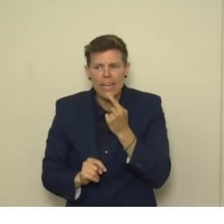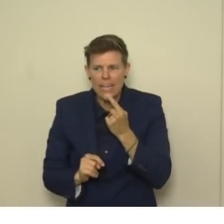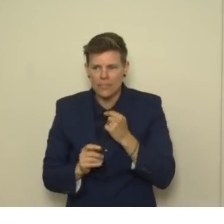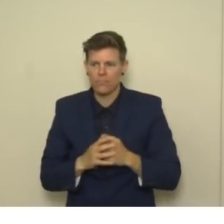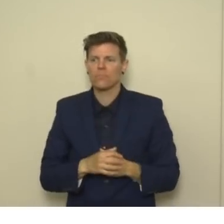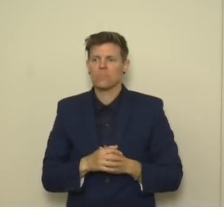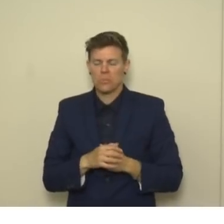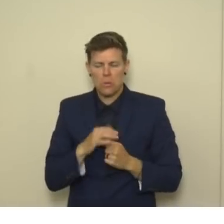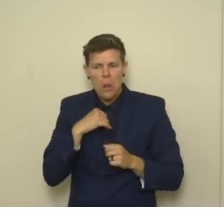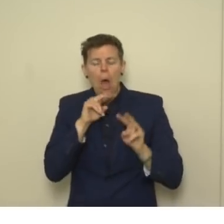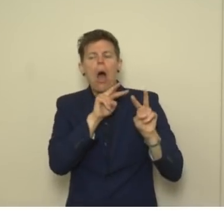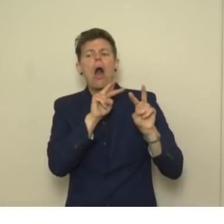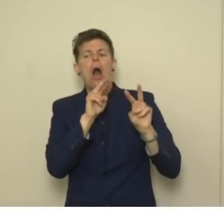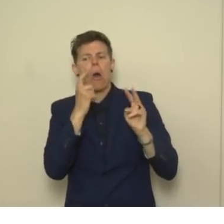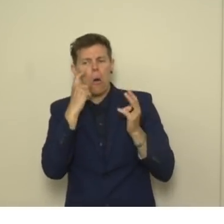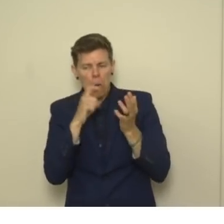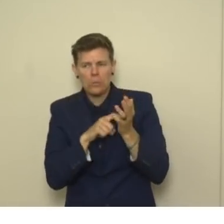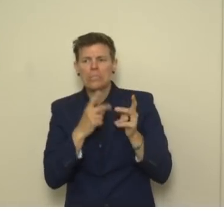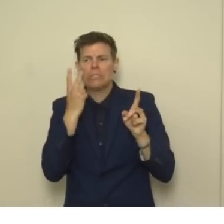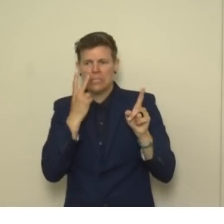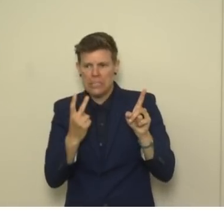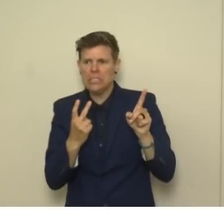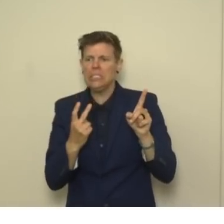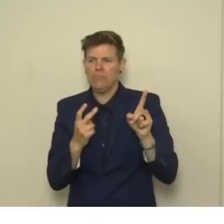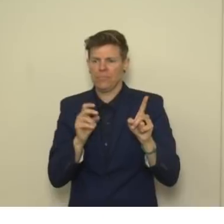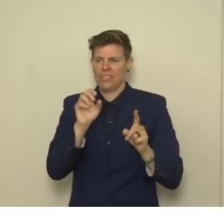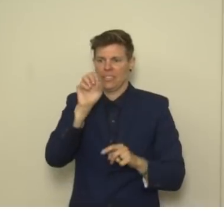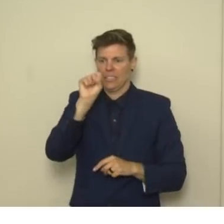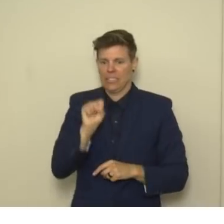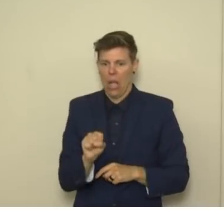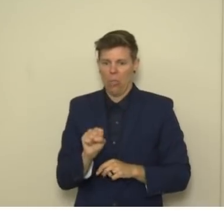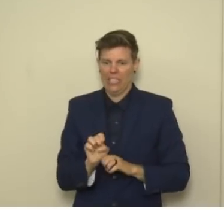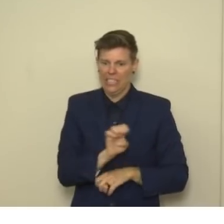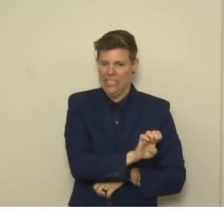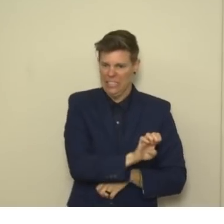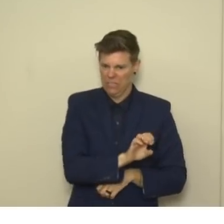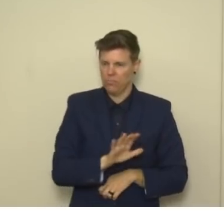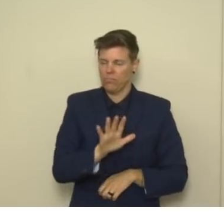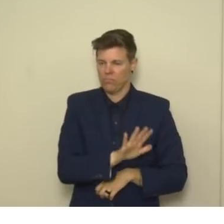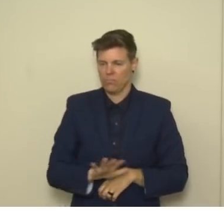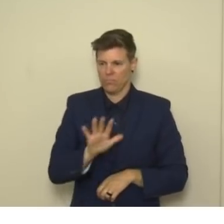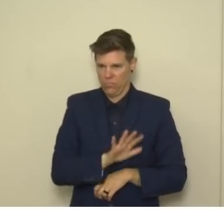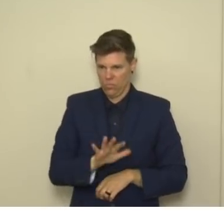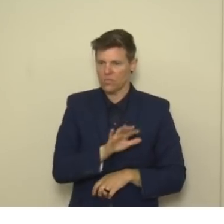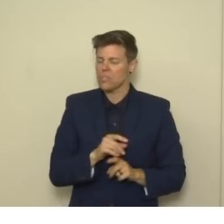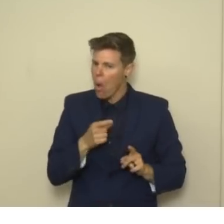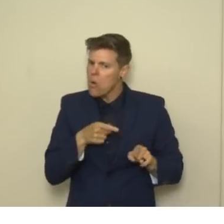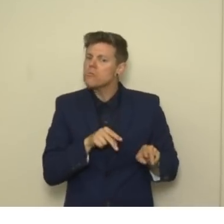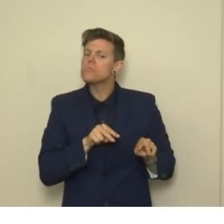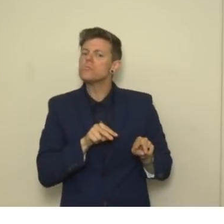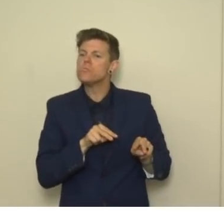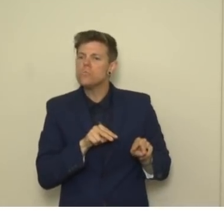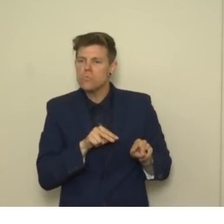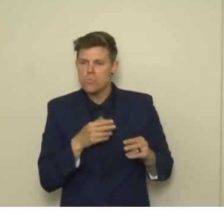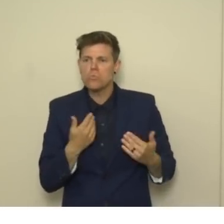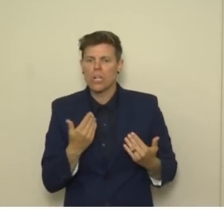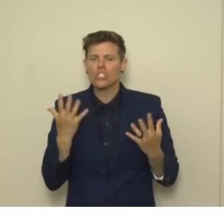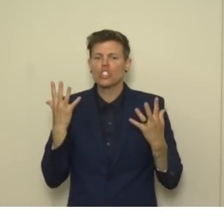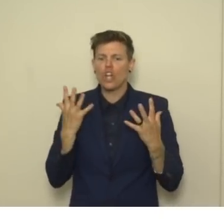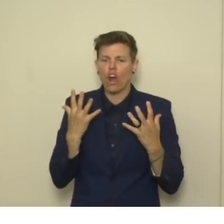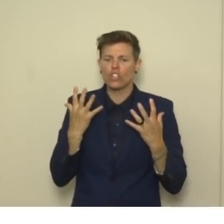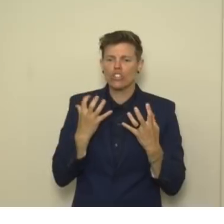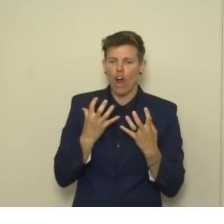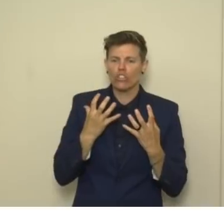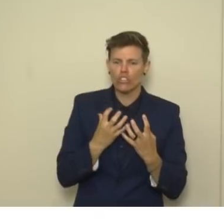notice that the southeastern corner of the state in the lower right there, it's starting to get darker orange. And we're